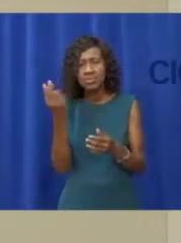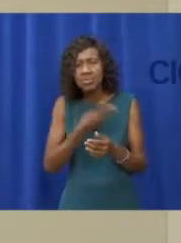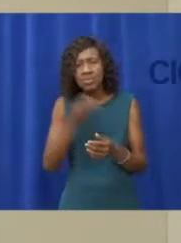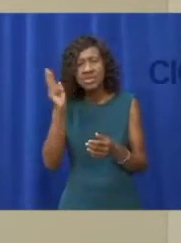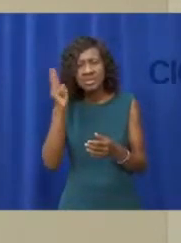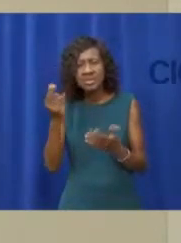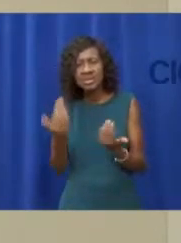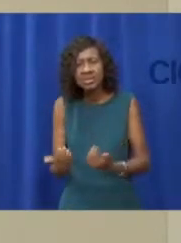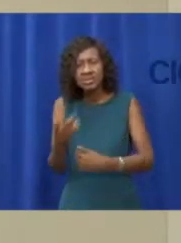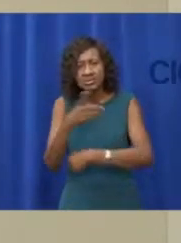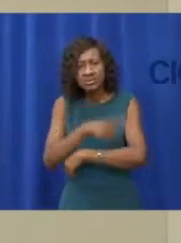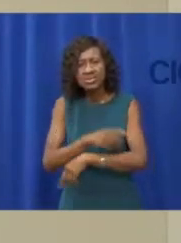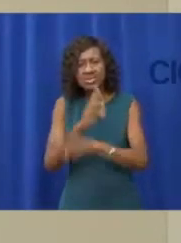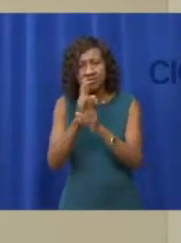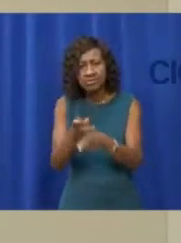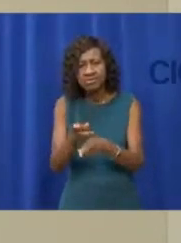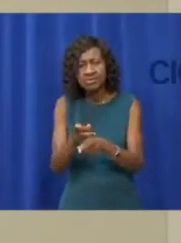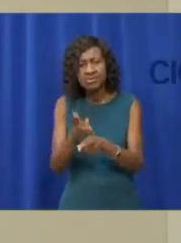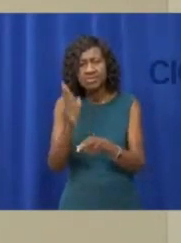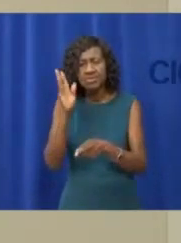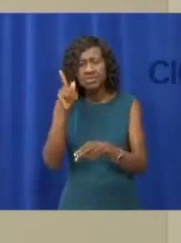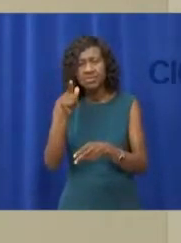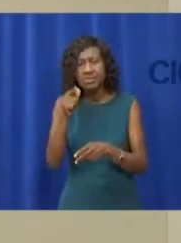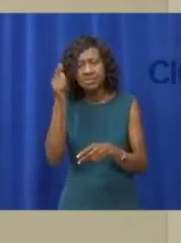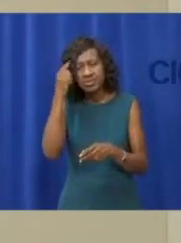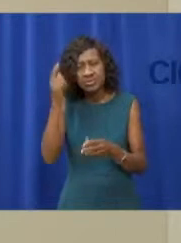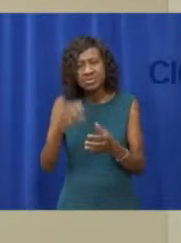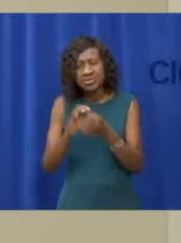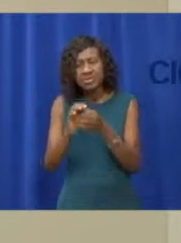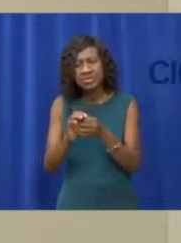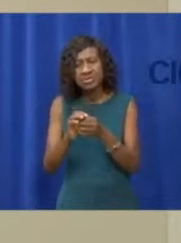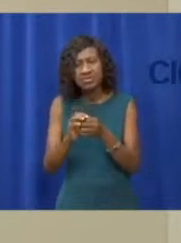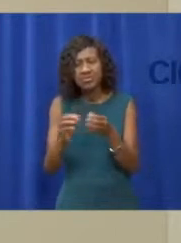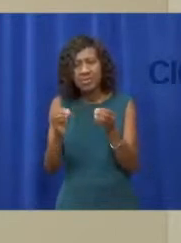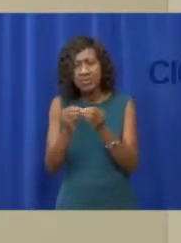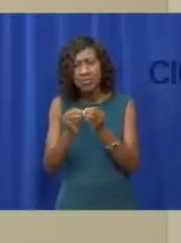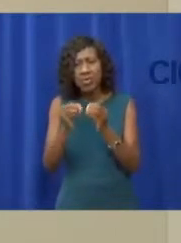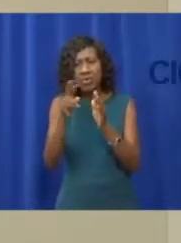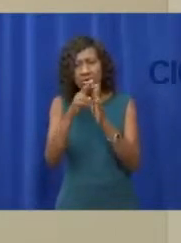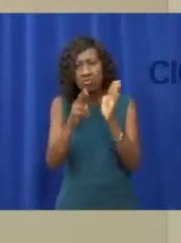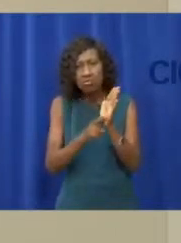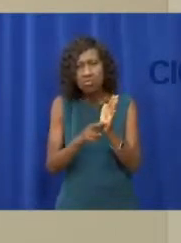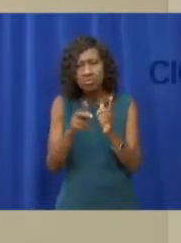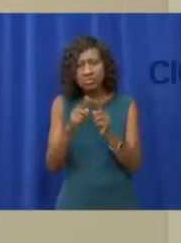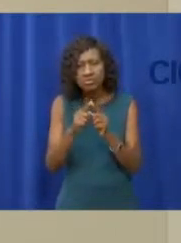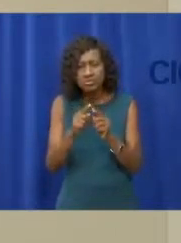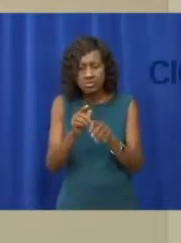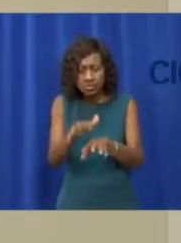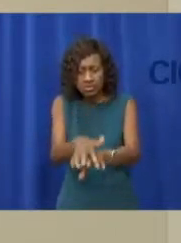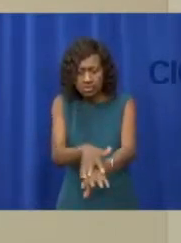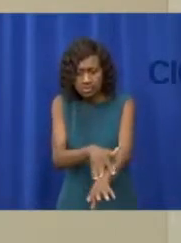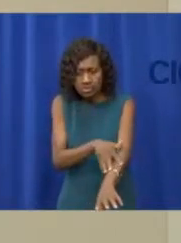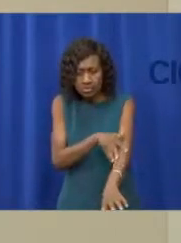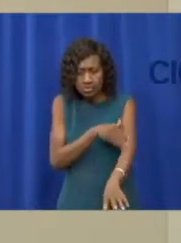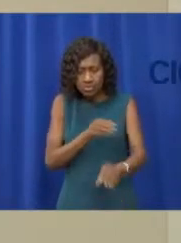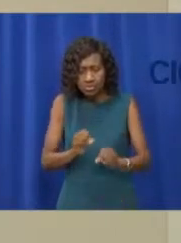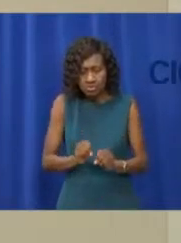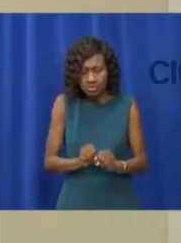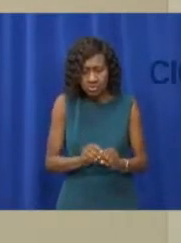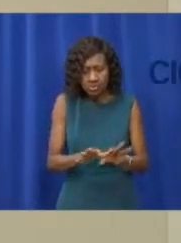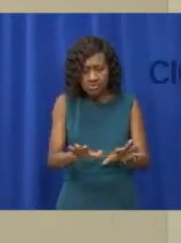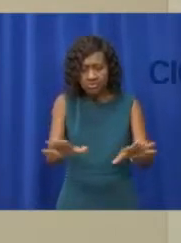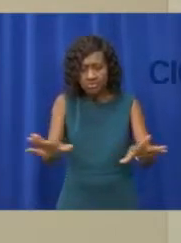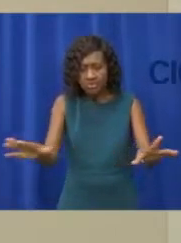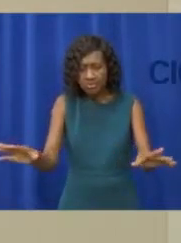considering a more stringent clampdown on the community to slow the spread of the